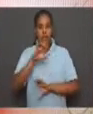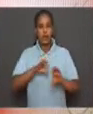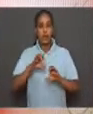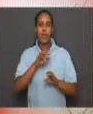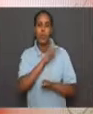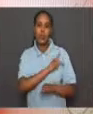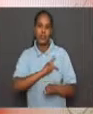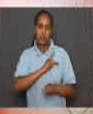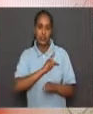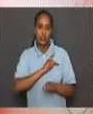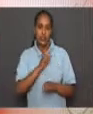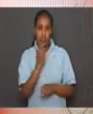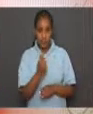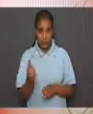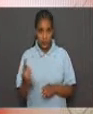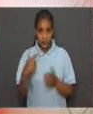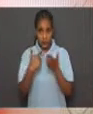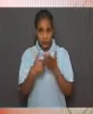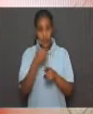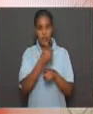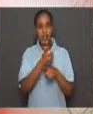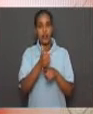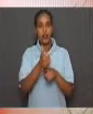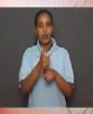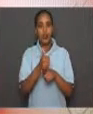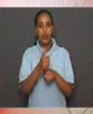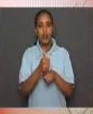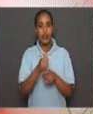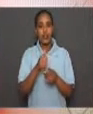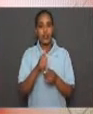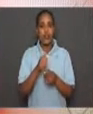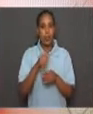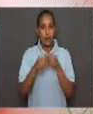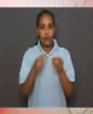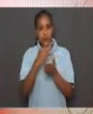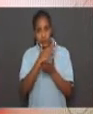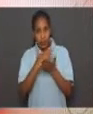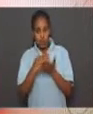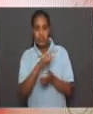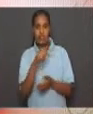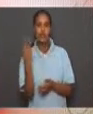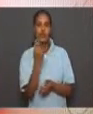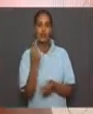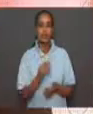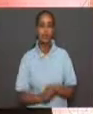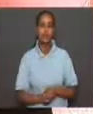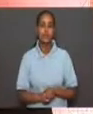chemical properties of each of these metals and learned about some of their